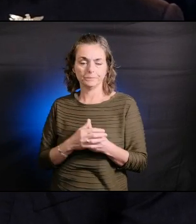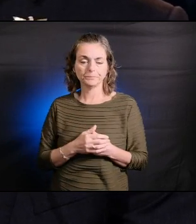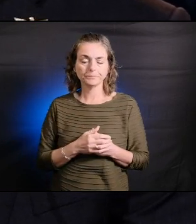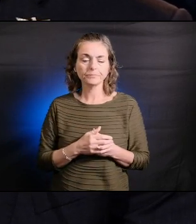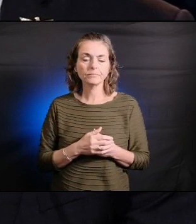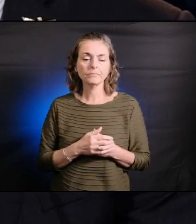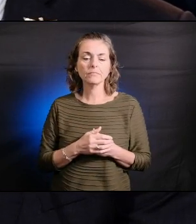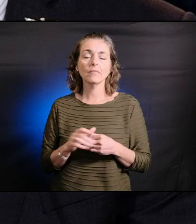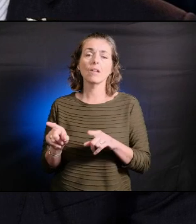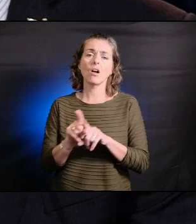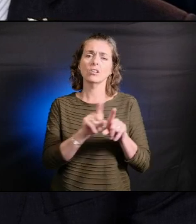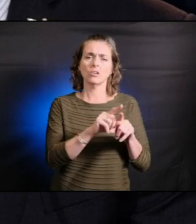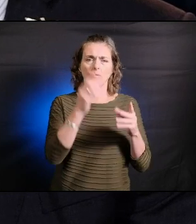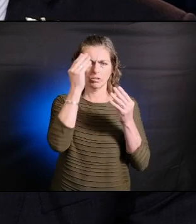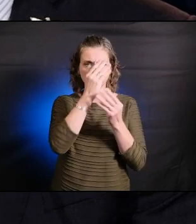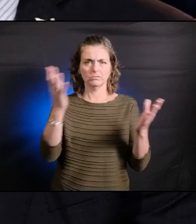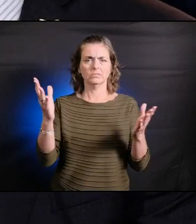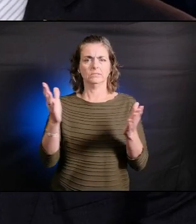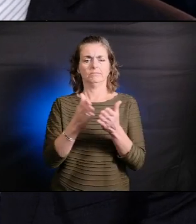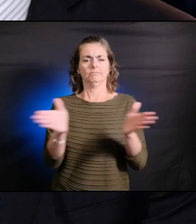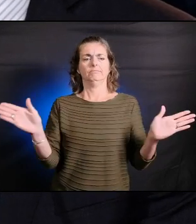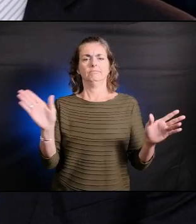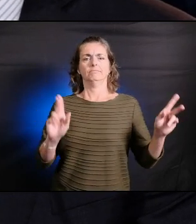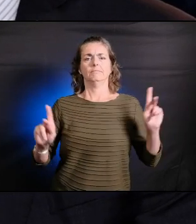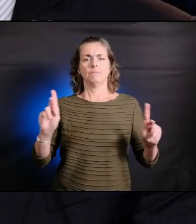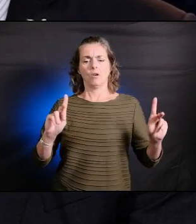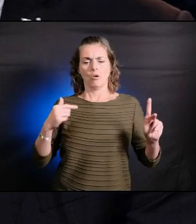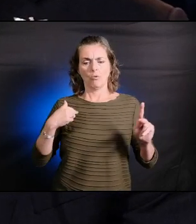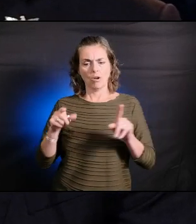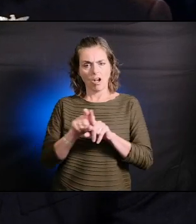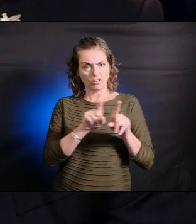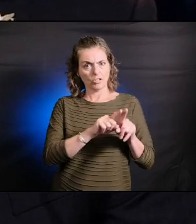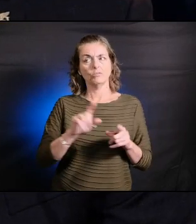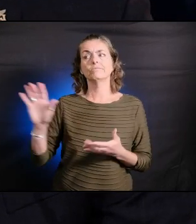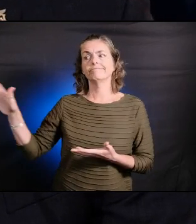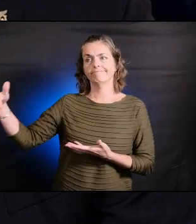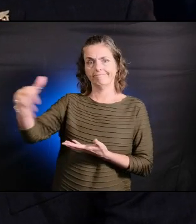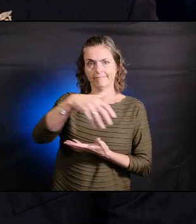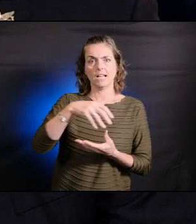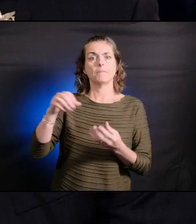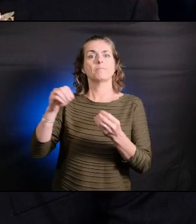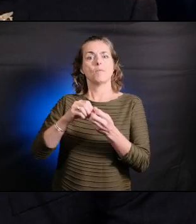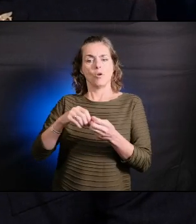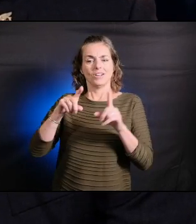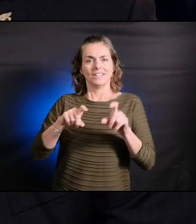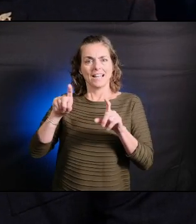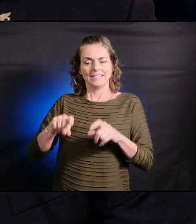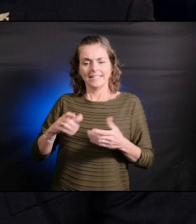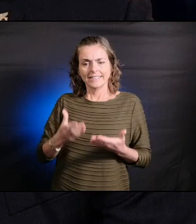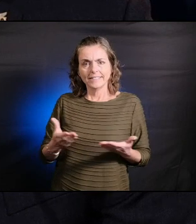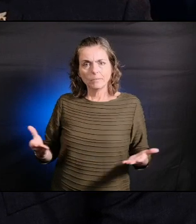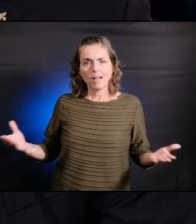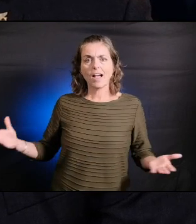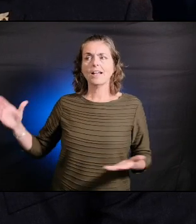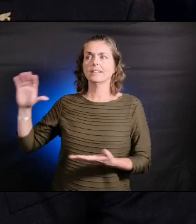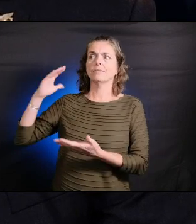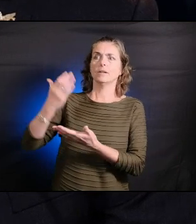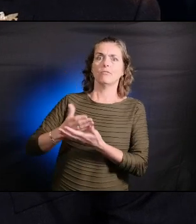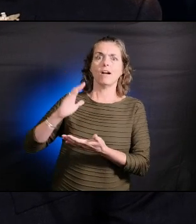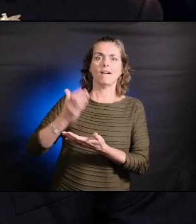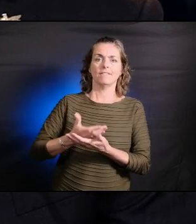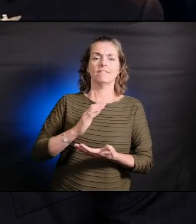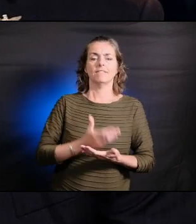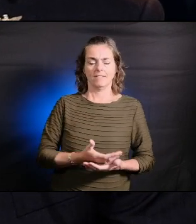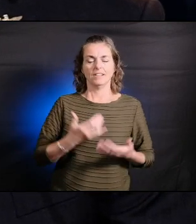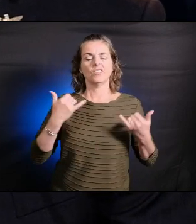the public that now we have also been getting our additional testing supplies here in the territory, and now we have the capacity